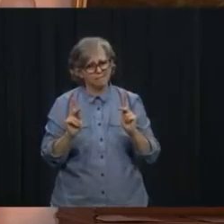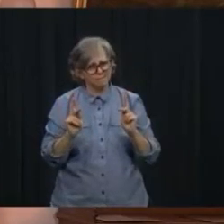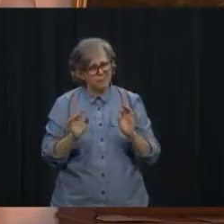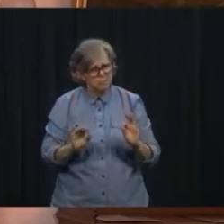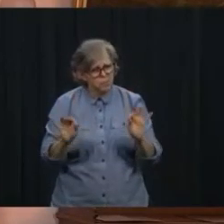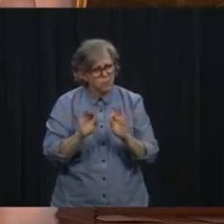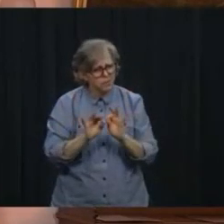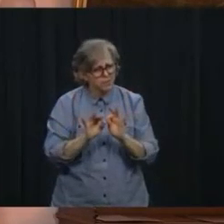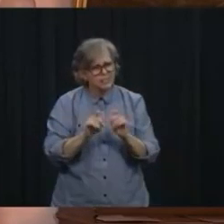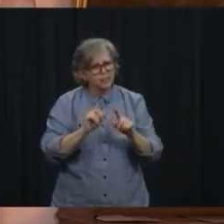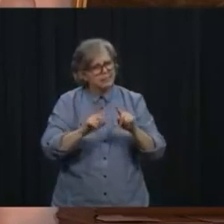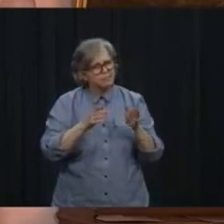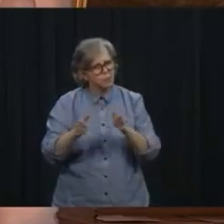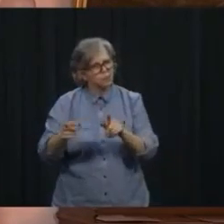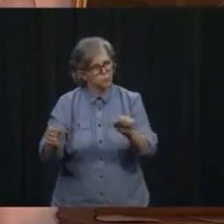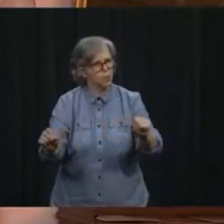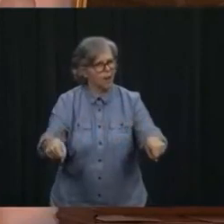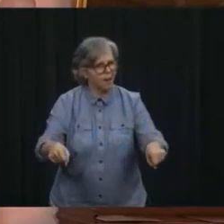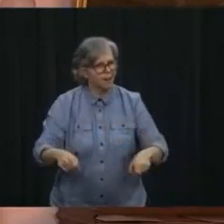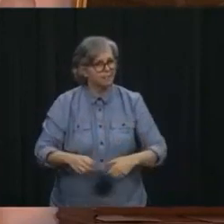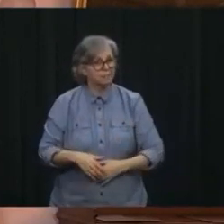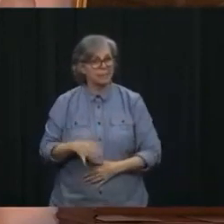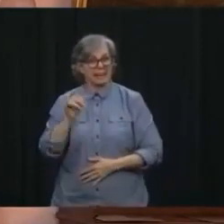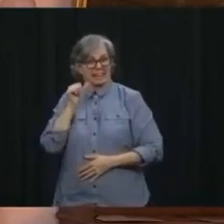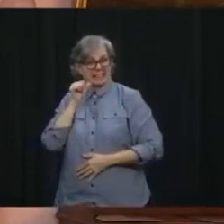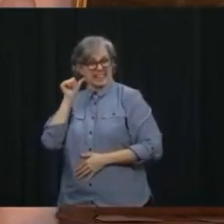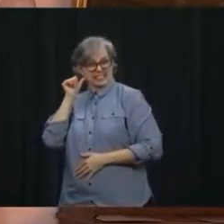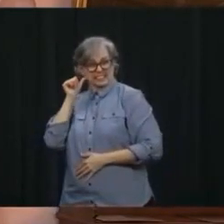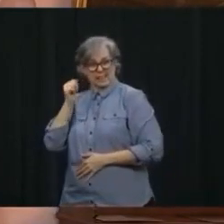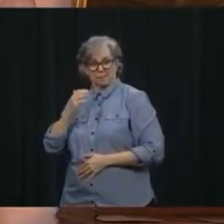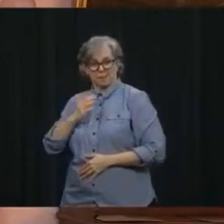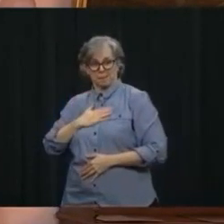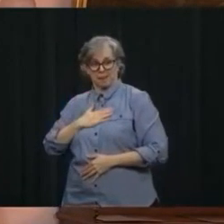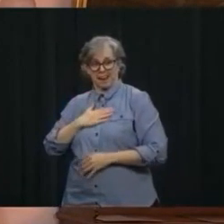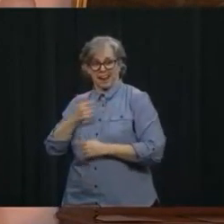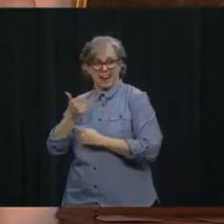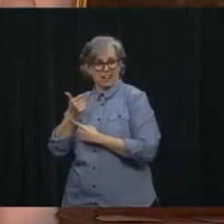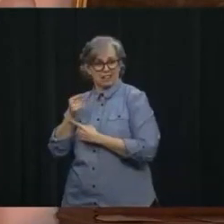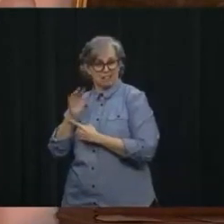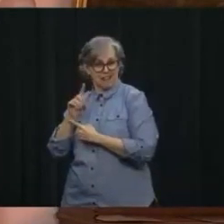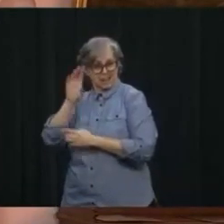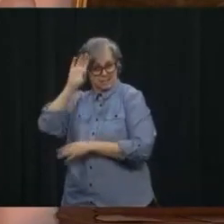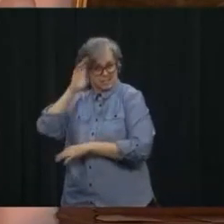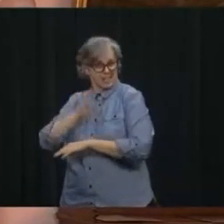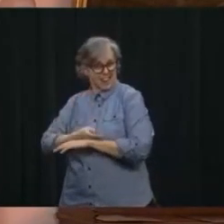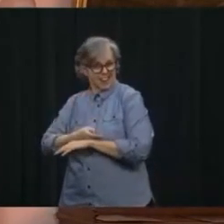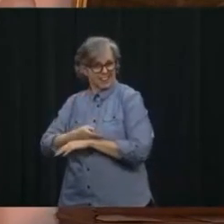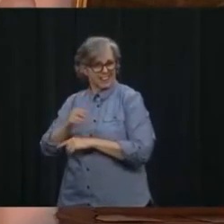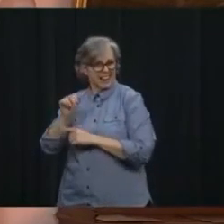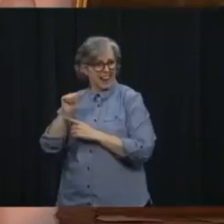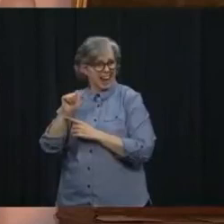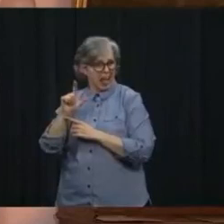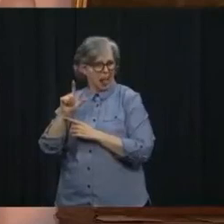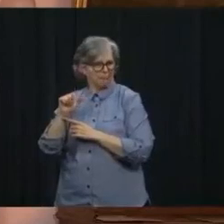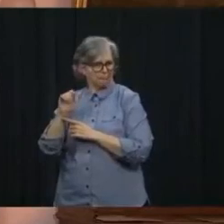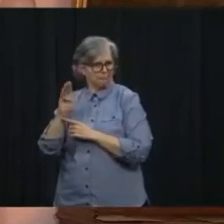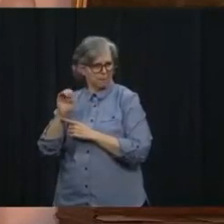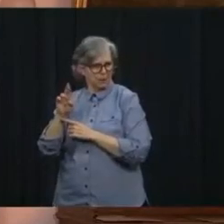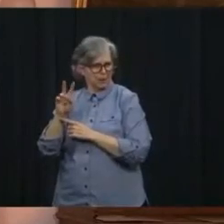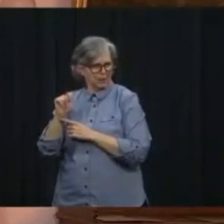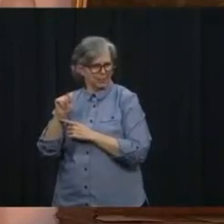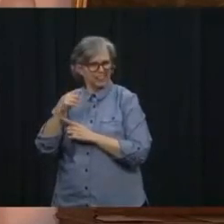or tired, I need to take care of myself and then go back into action supporting other people. So that's HALT.